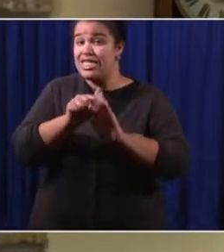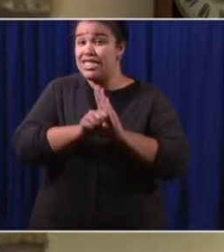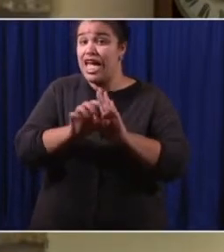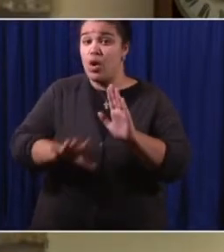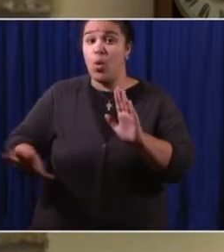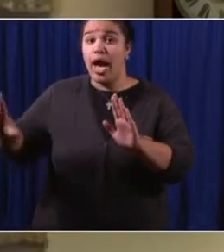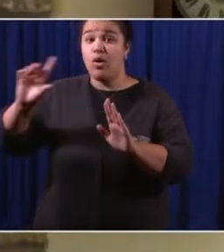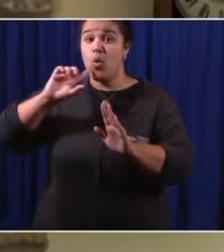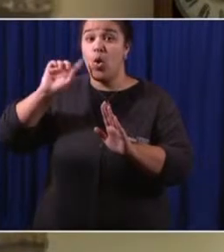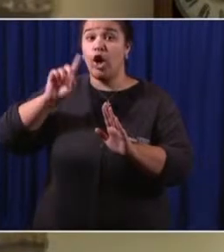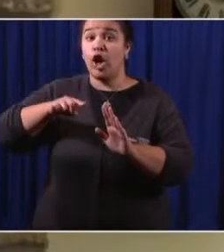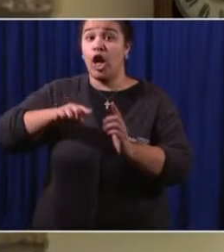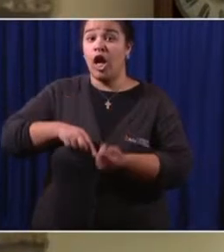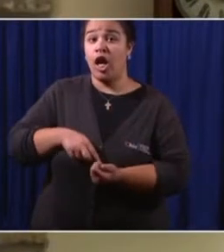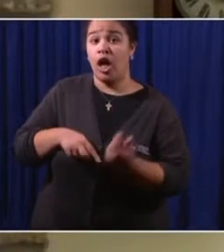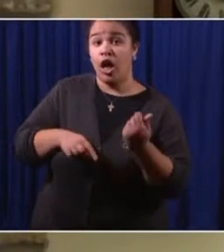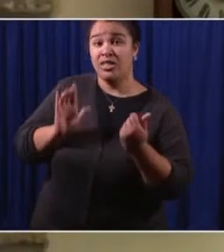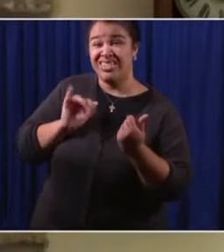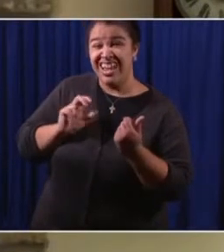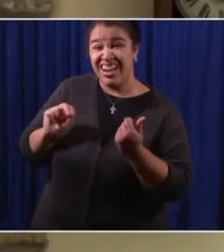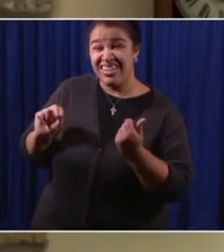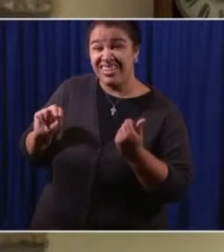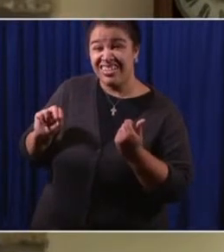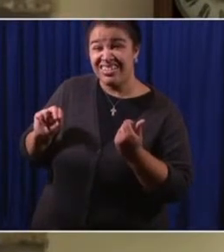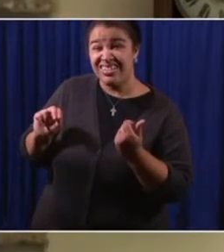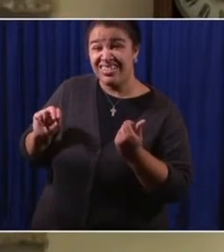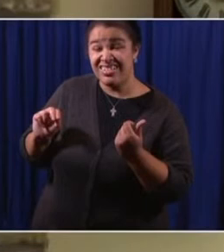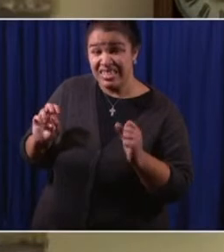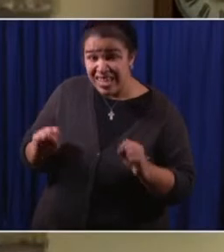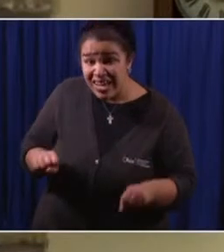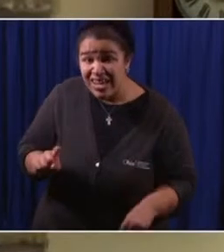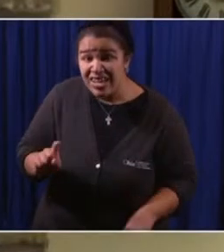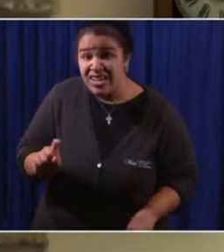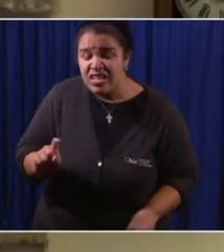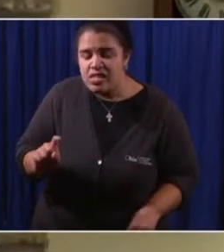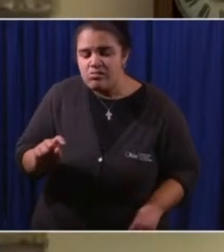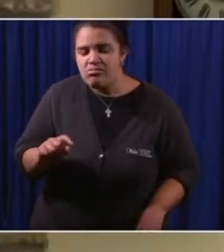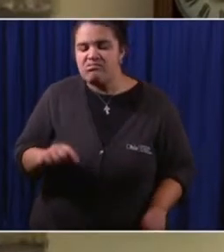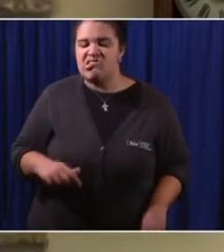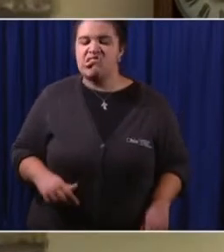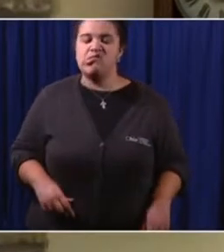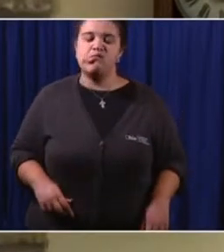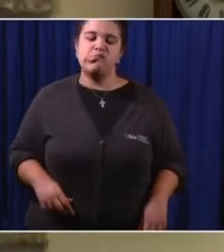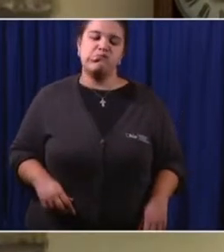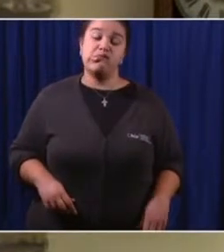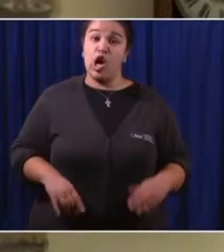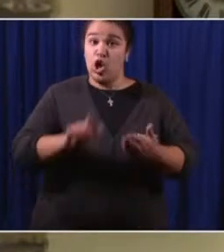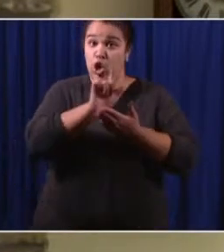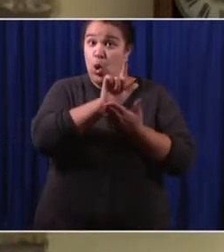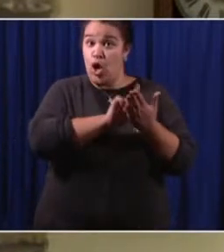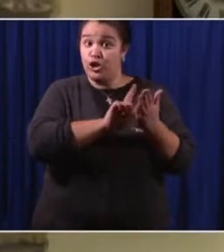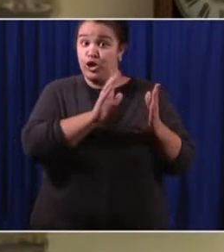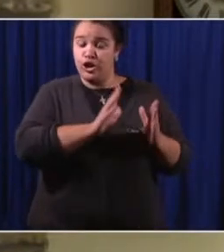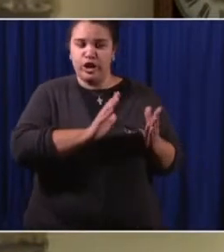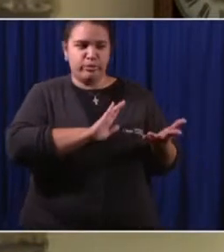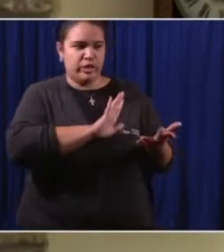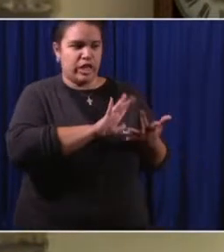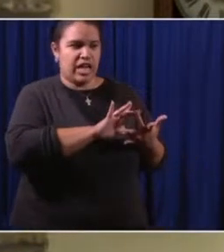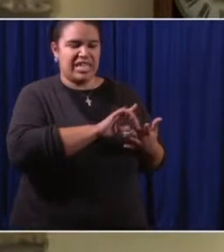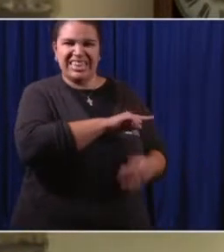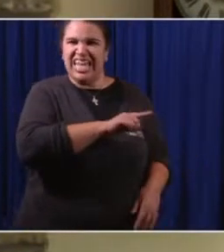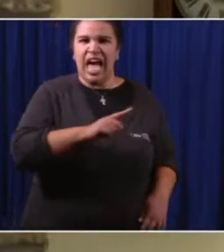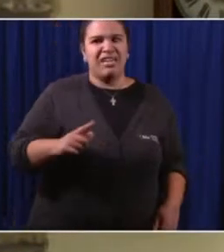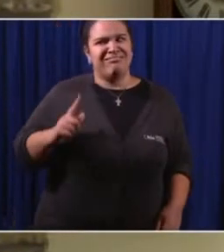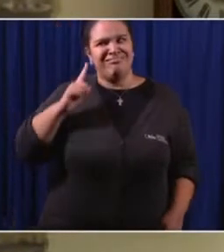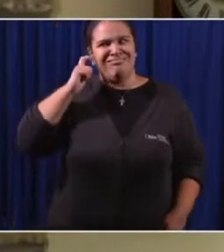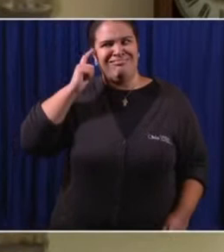order? And frankly, our lawyers, the initial read they gave us was they were very